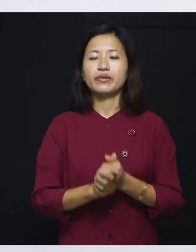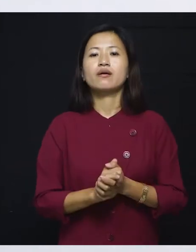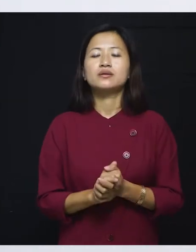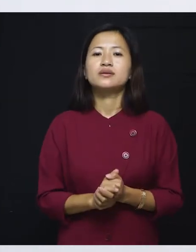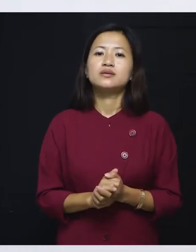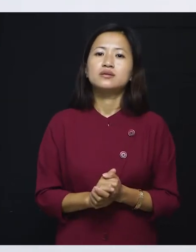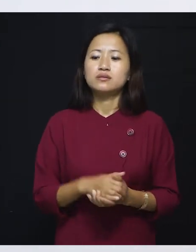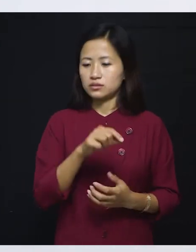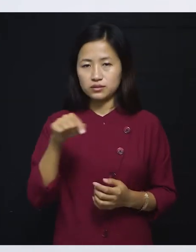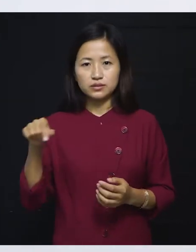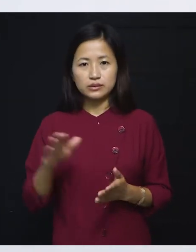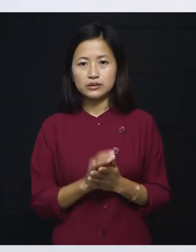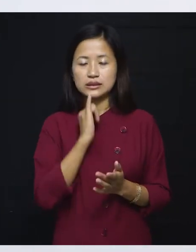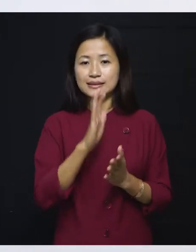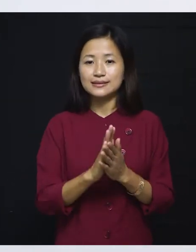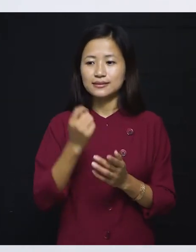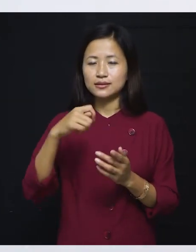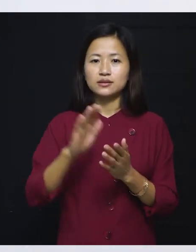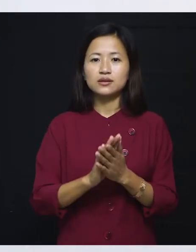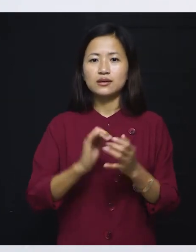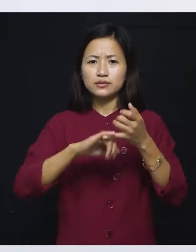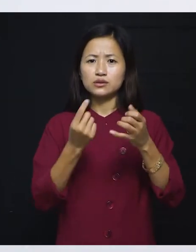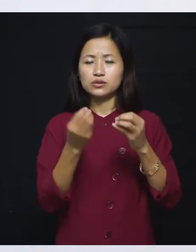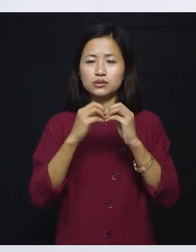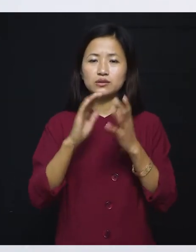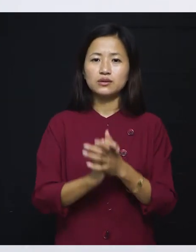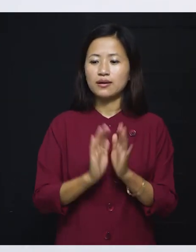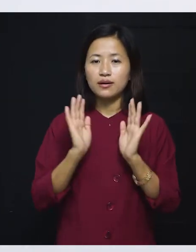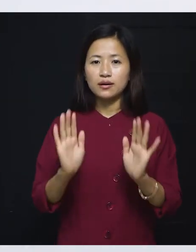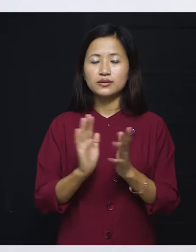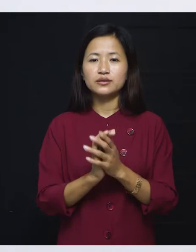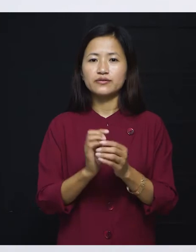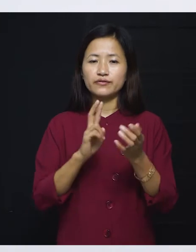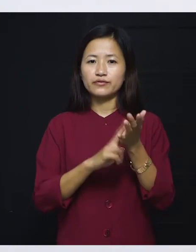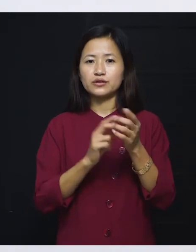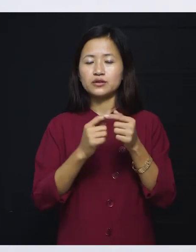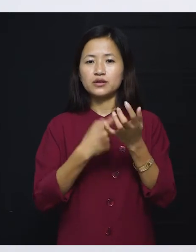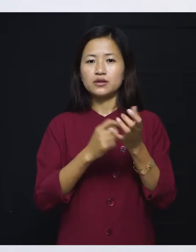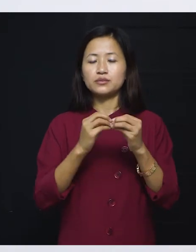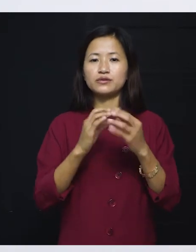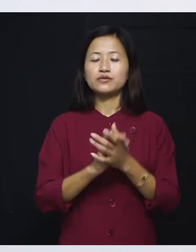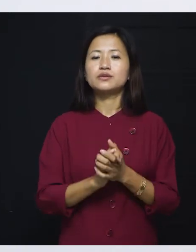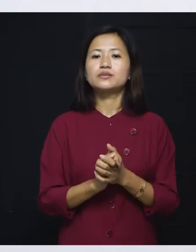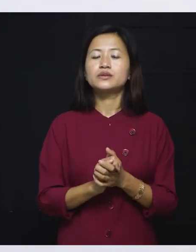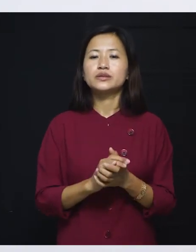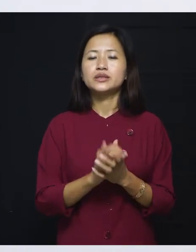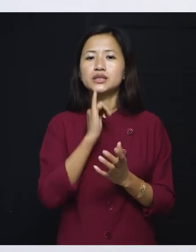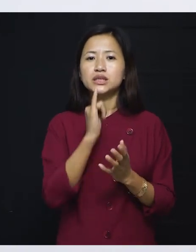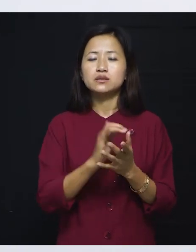Here, which is the subject, has is the finite verb, a sweet fragrance